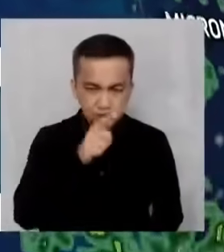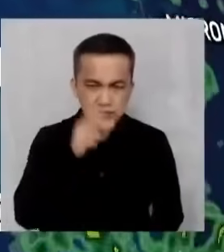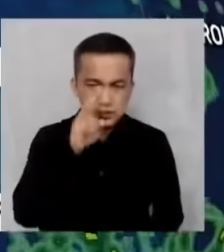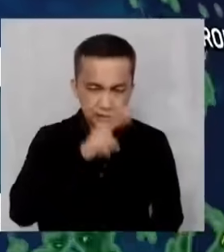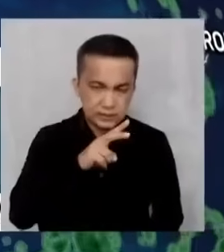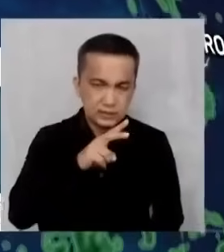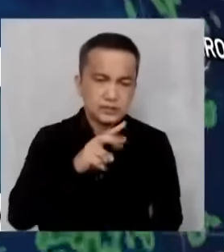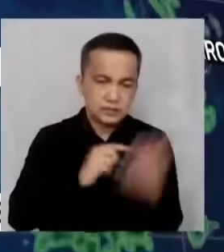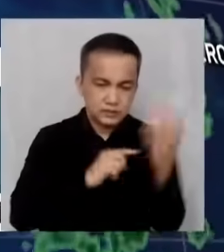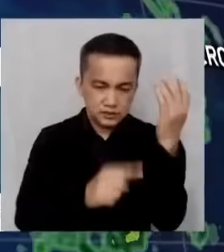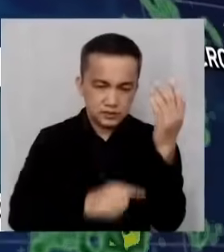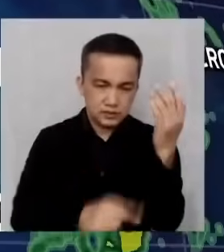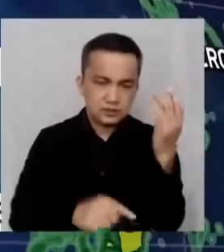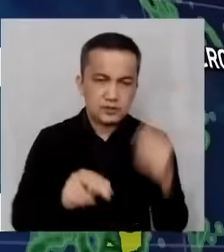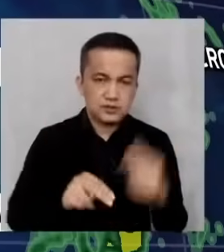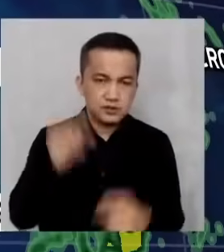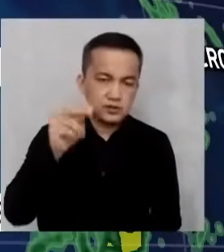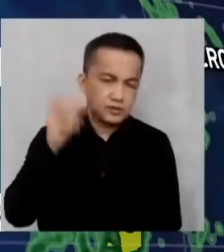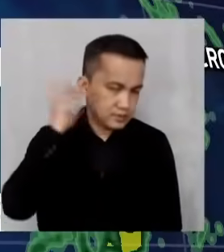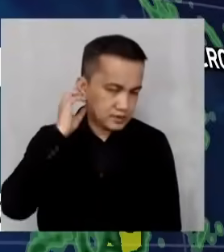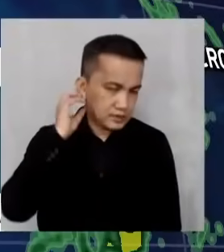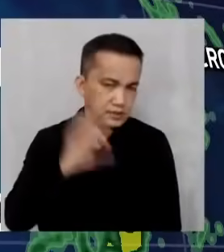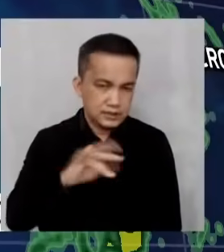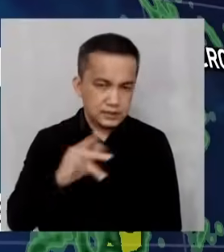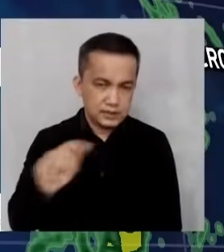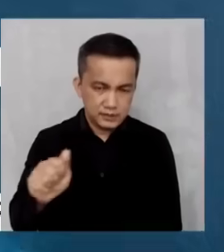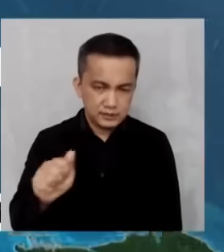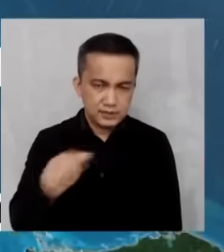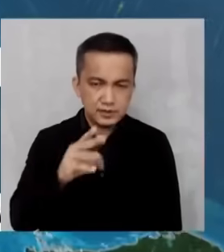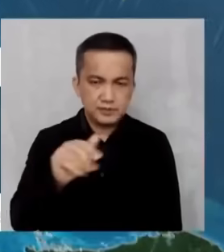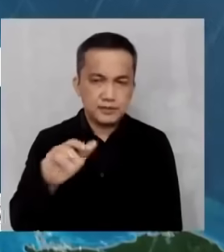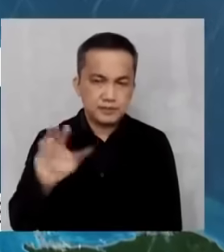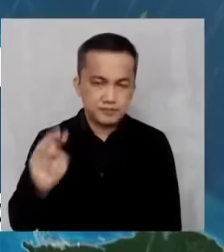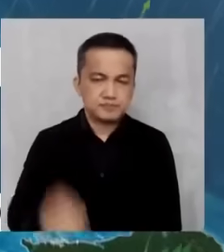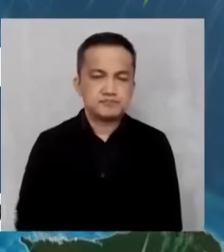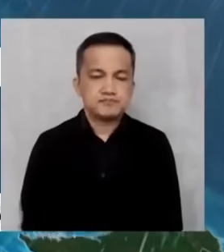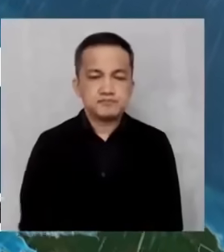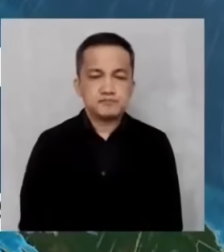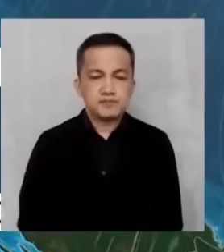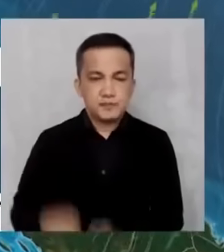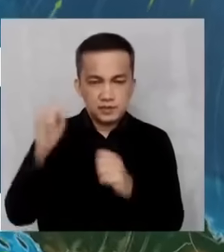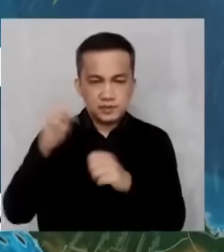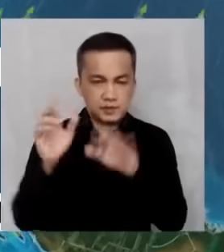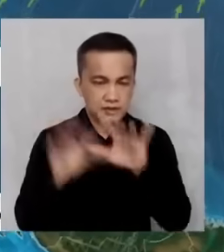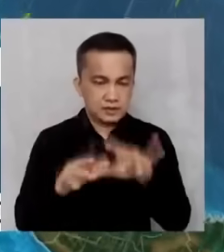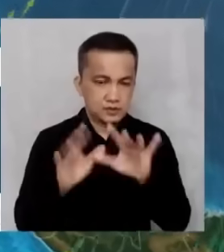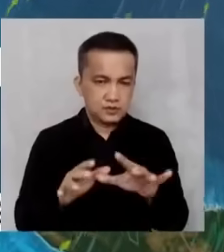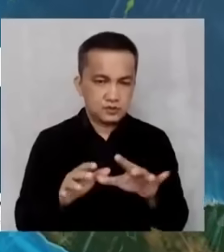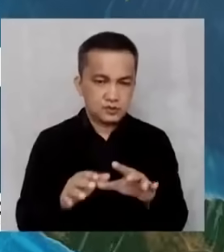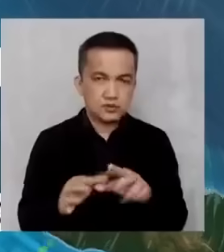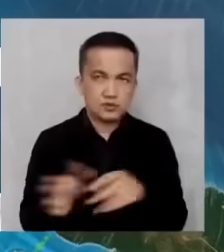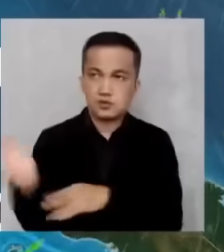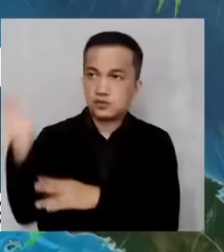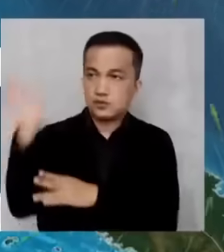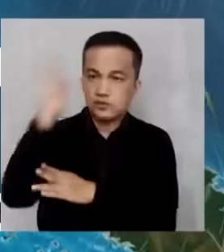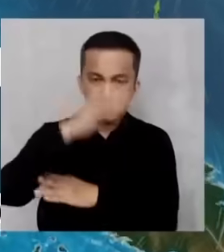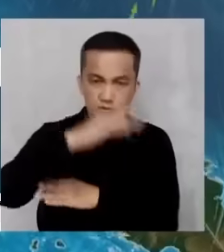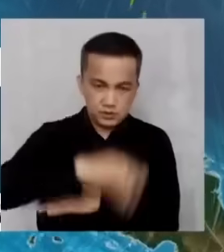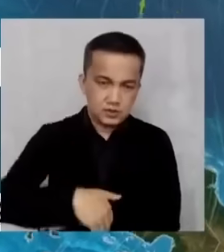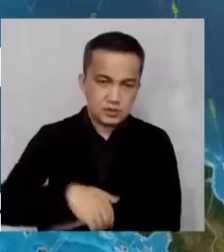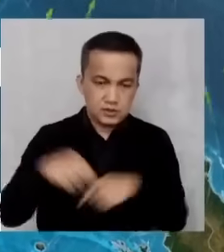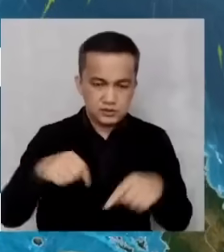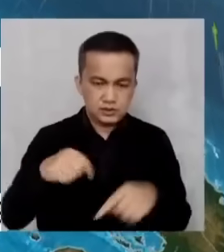Peninsula, northern Mindanao, Caraga, and Barm. Expect this rain to last the whole day, and here in Davao region